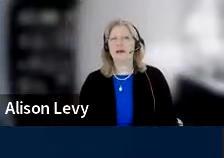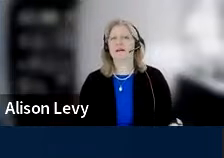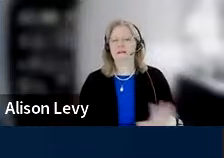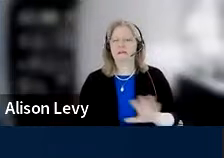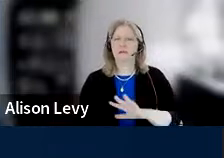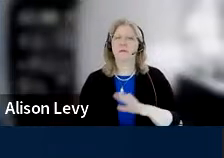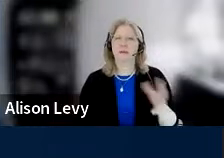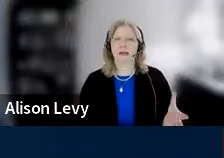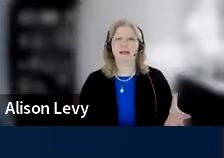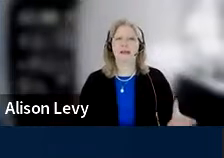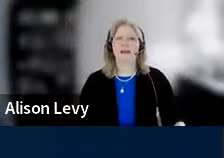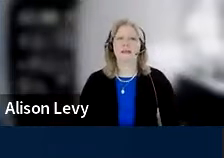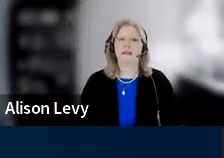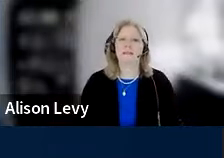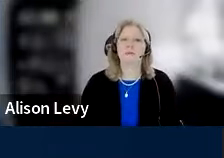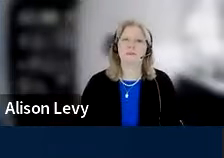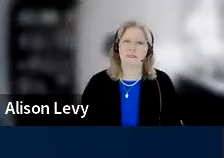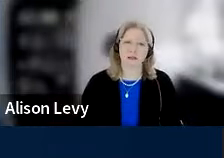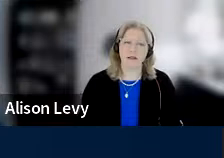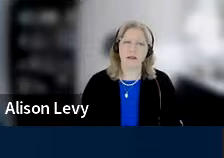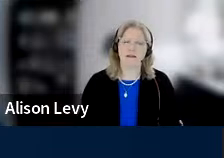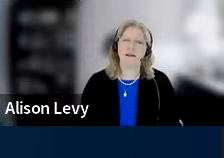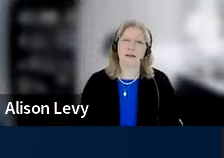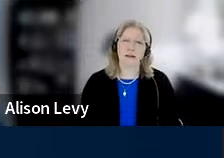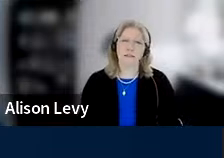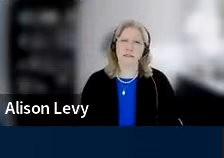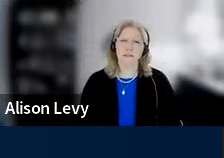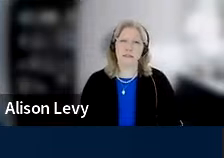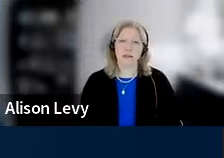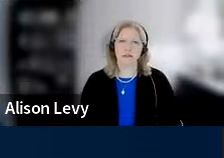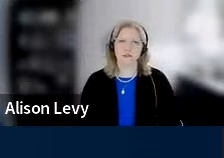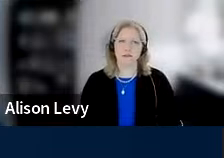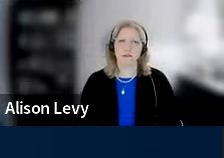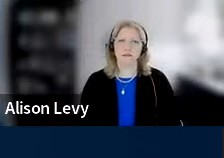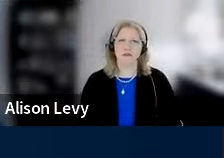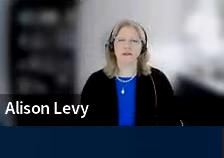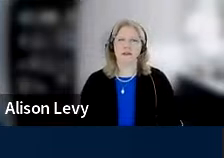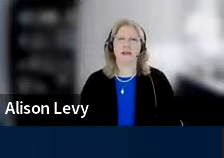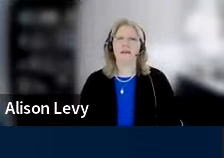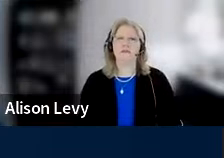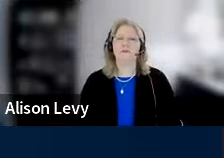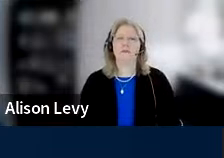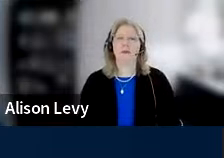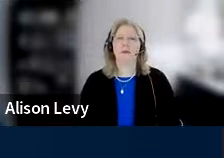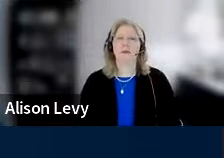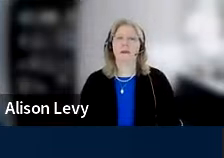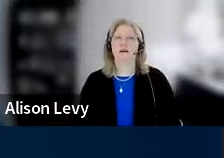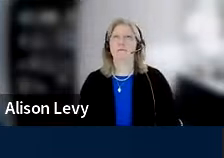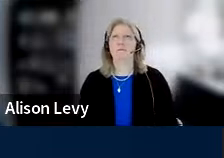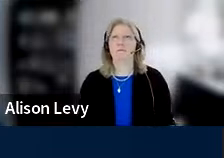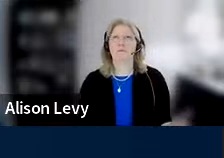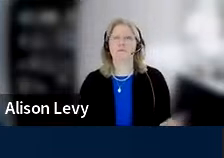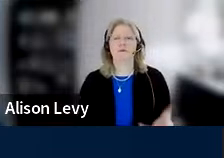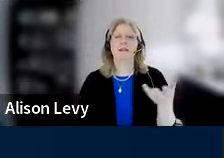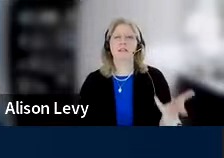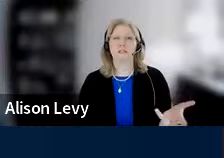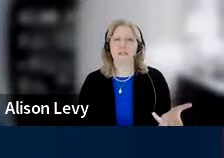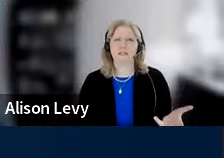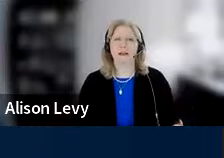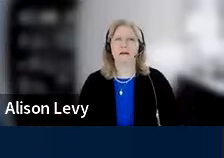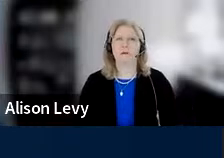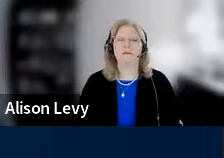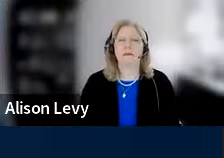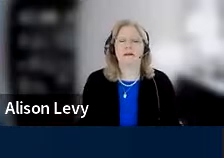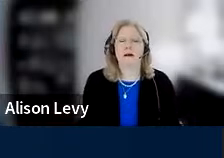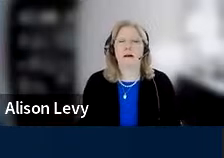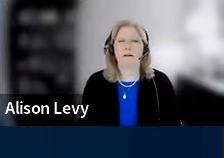to provide accessible design, guidelines, and standards. And we were initially